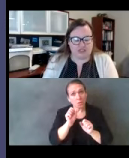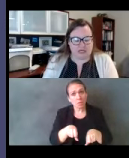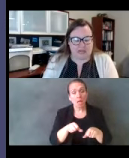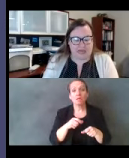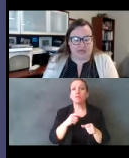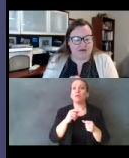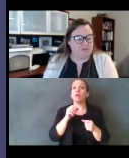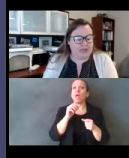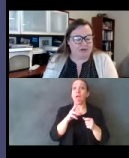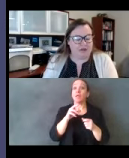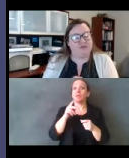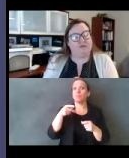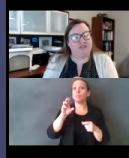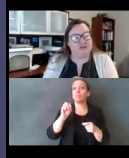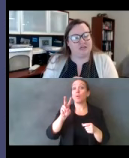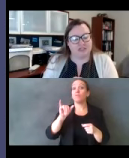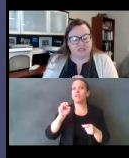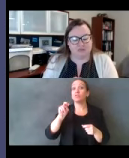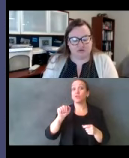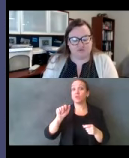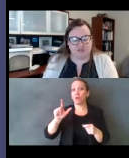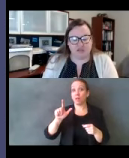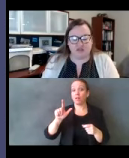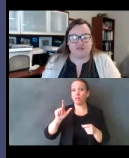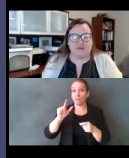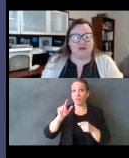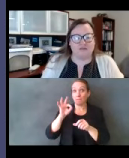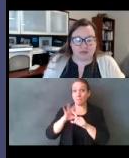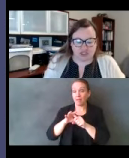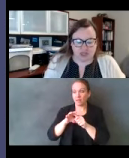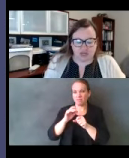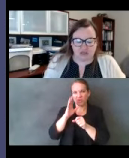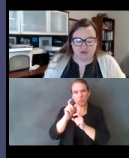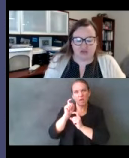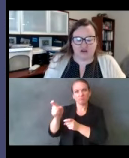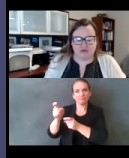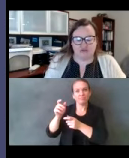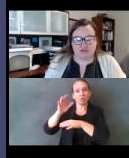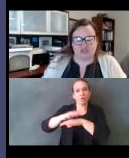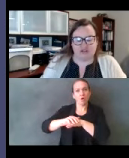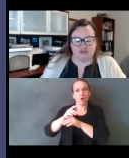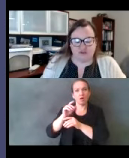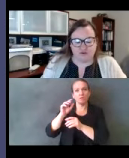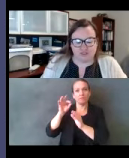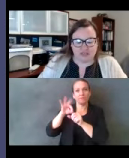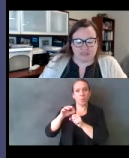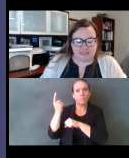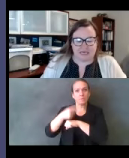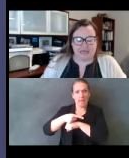through election day, and it'll be counted if your registration is approved. So for more information, you can go to